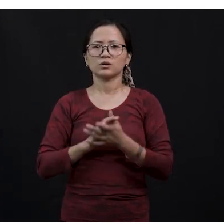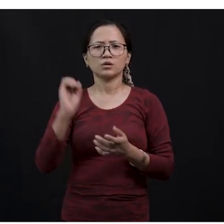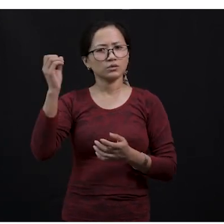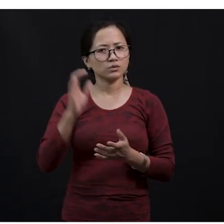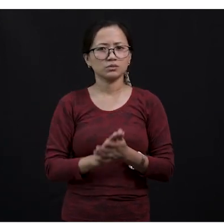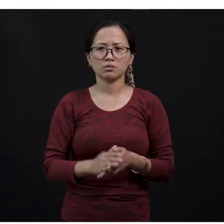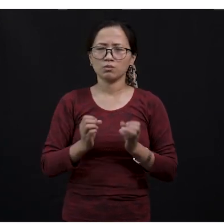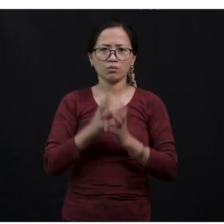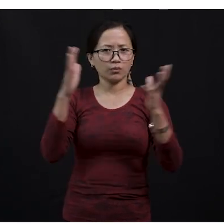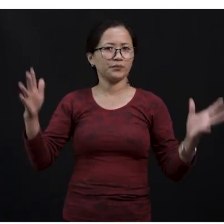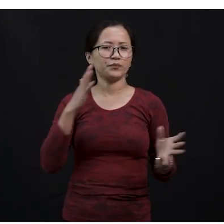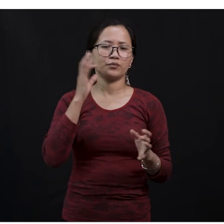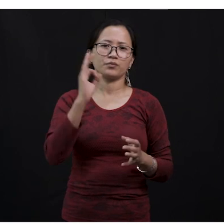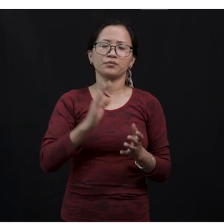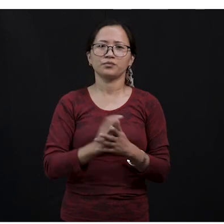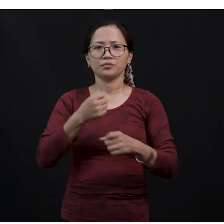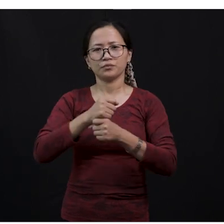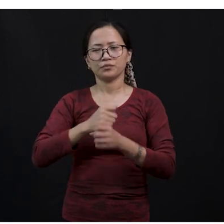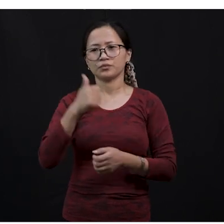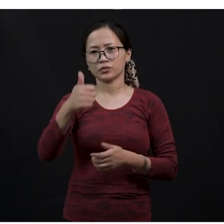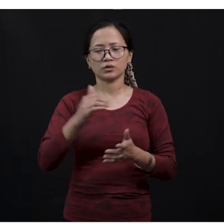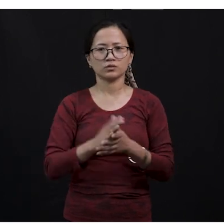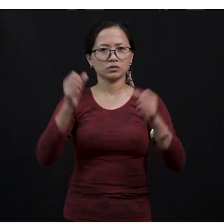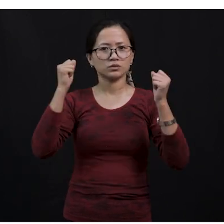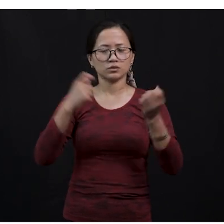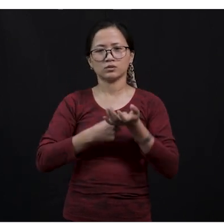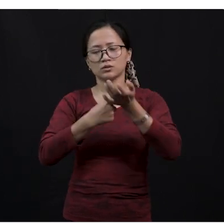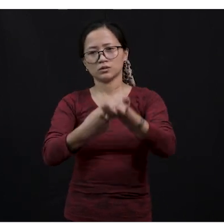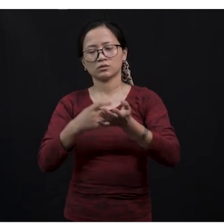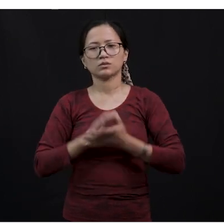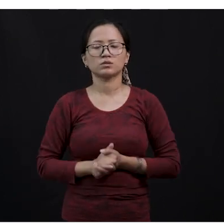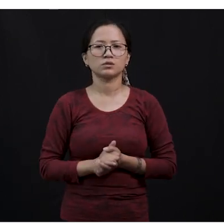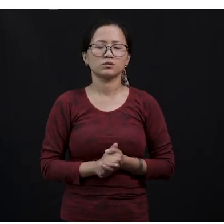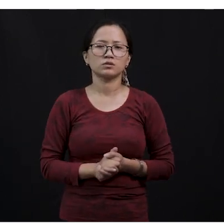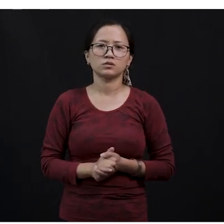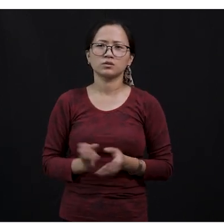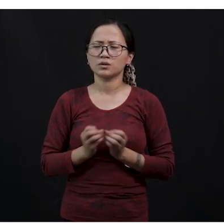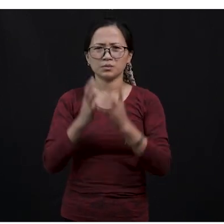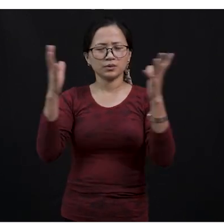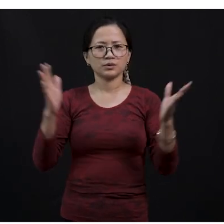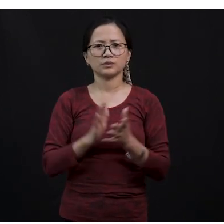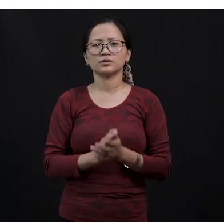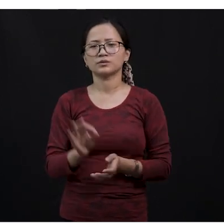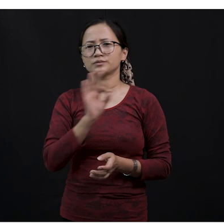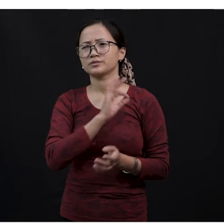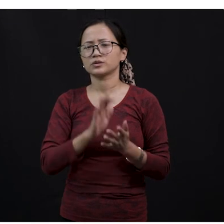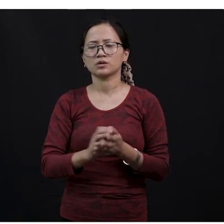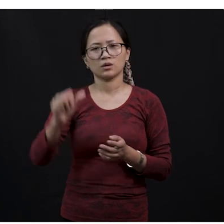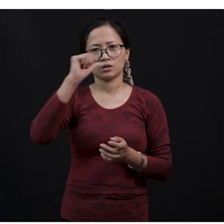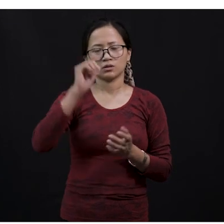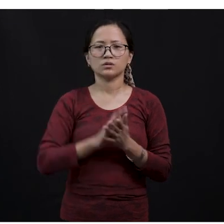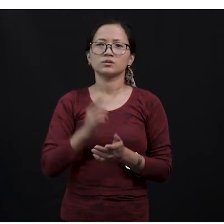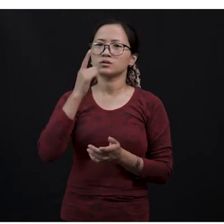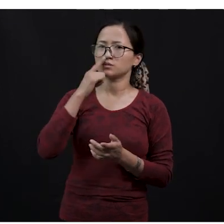are more important than making a good and a strong ruler. So they were merrymaking, they were very fond of alcohol and